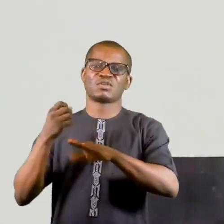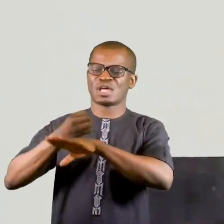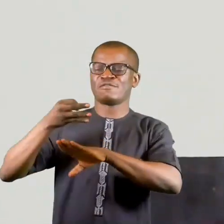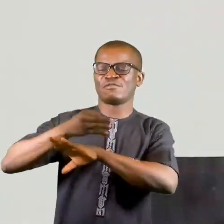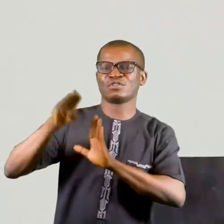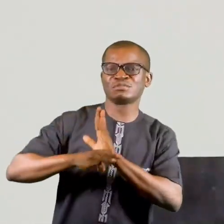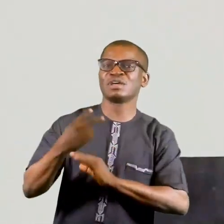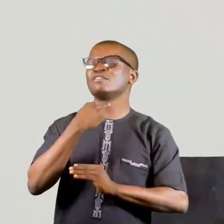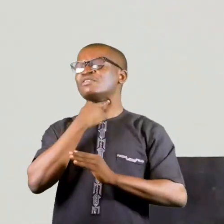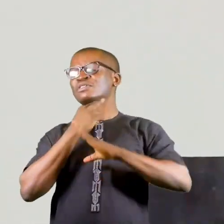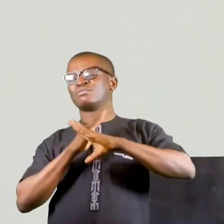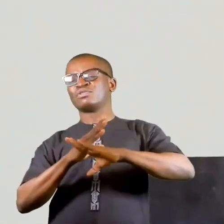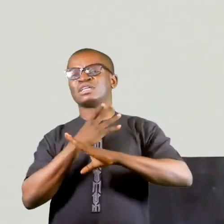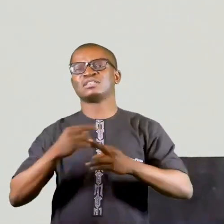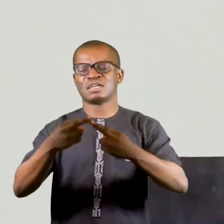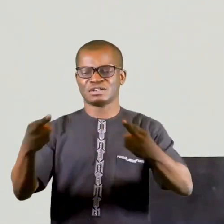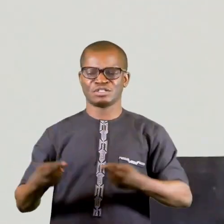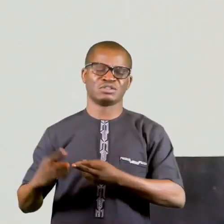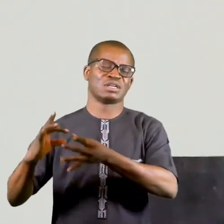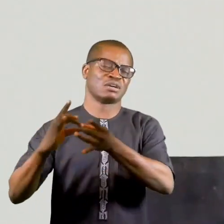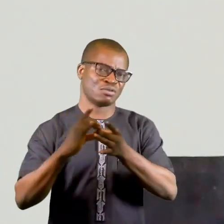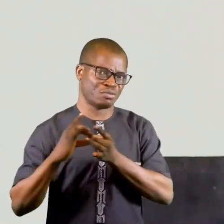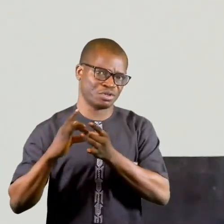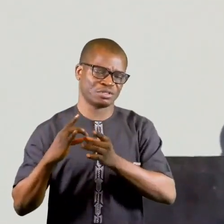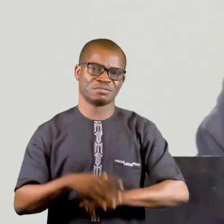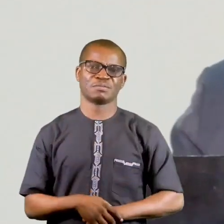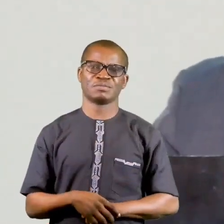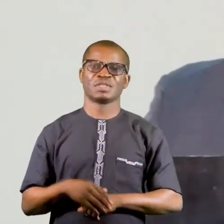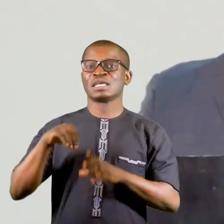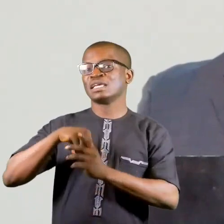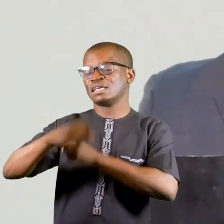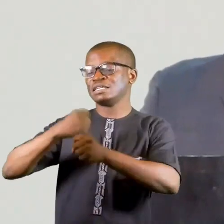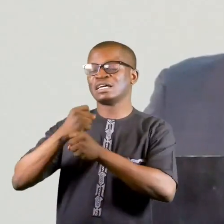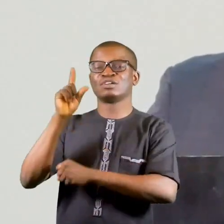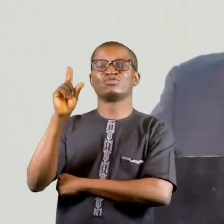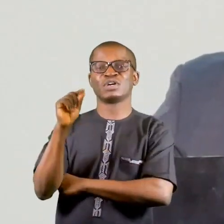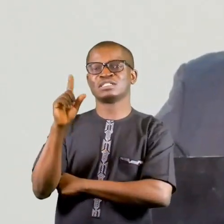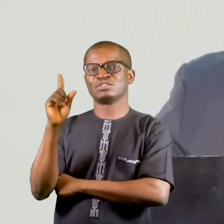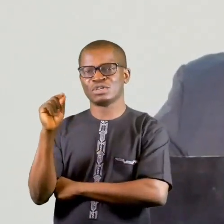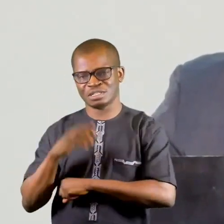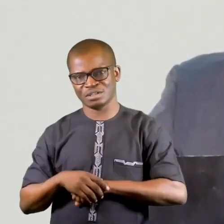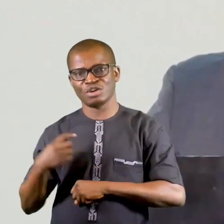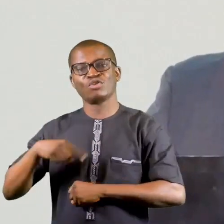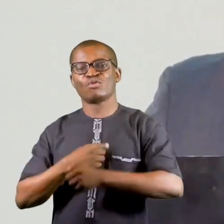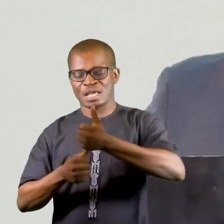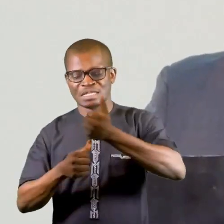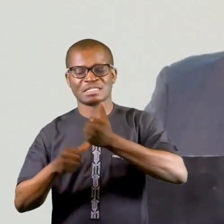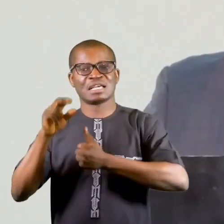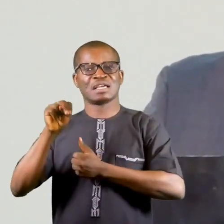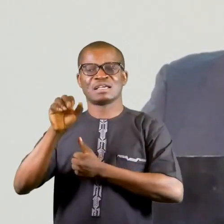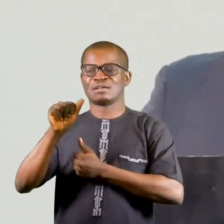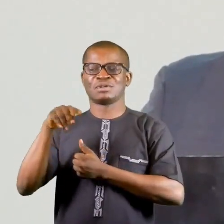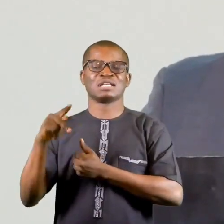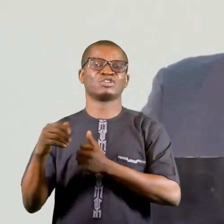law enforcement, victim protection, and regional cooperation. In the year 2020, Expertise France assisted